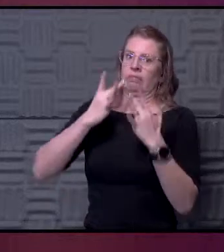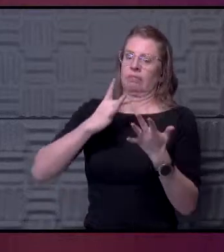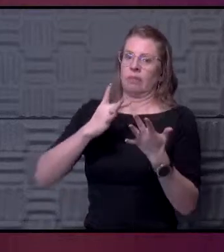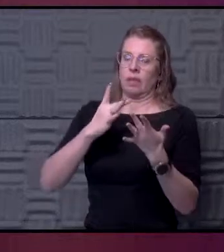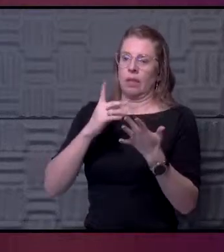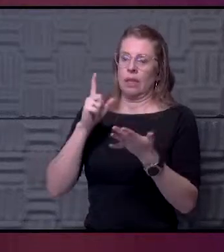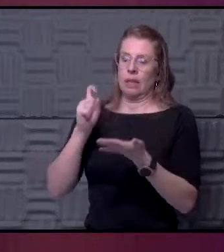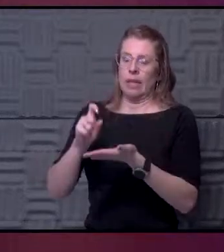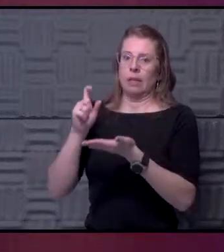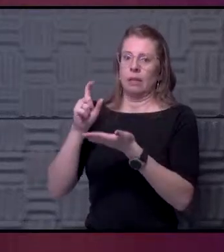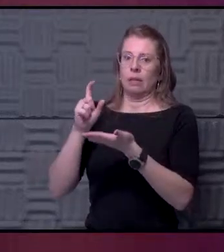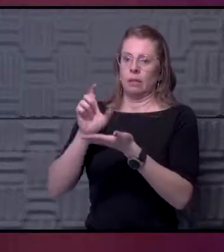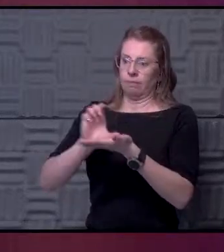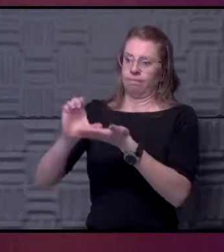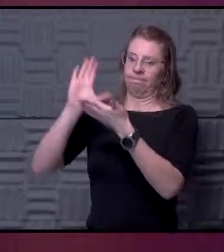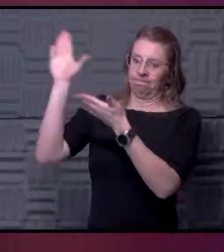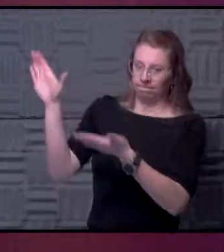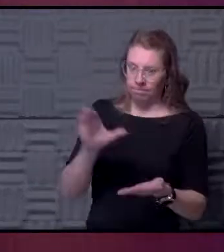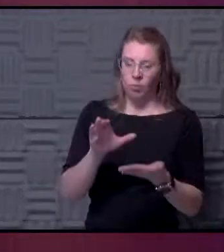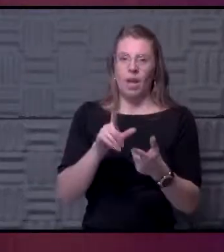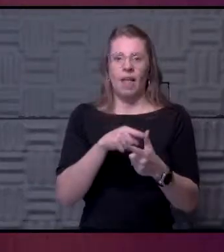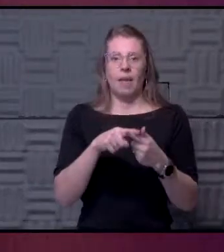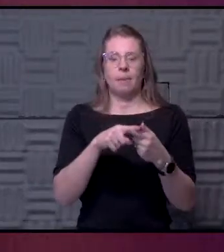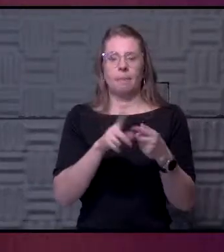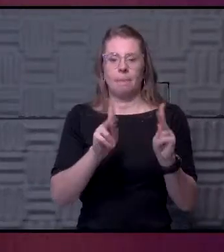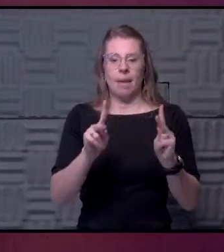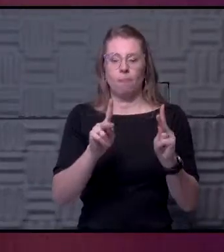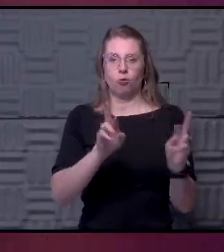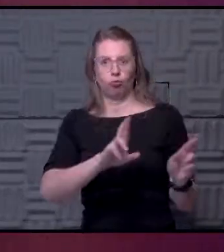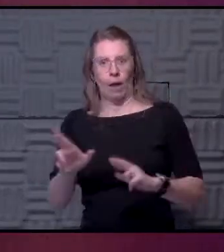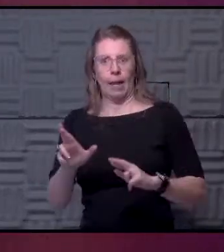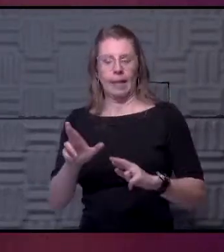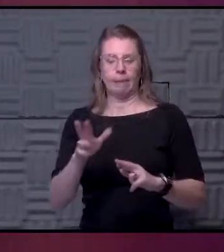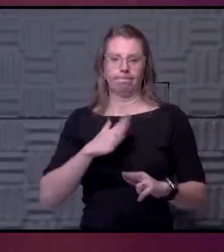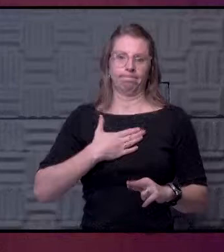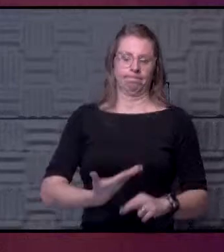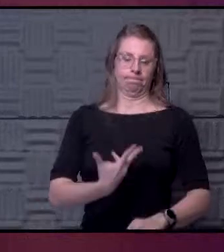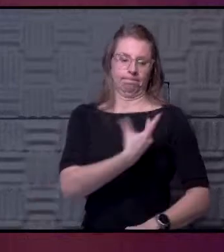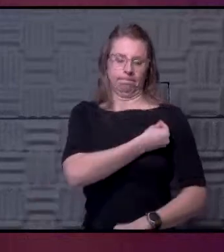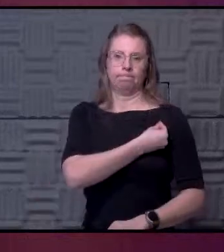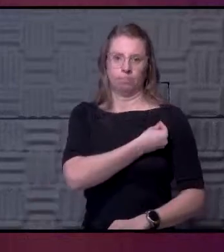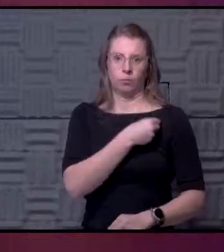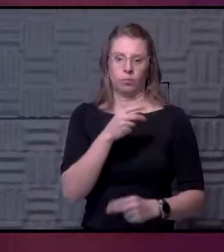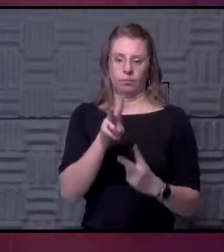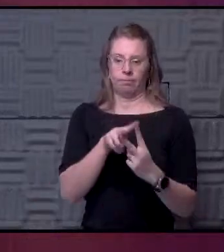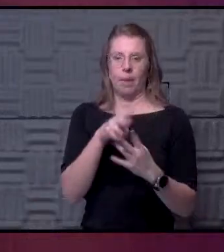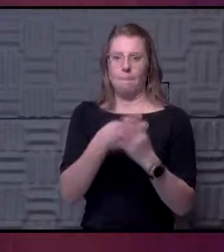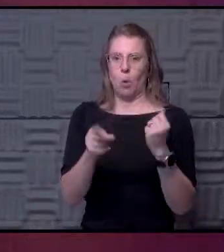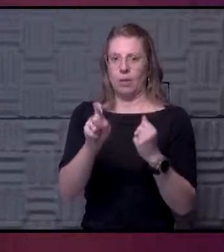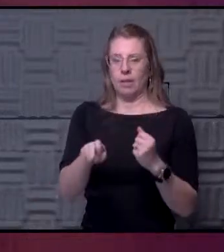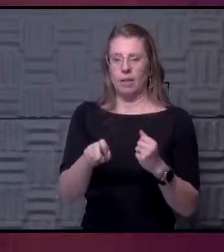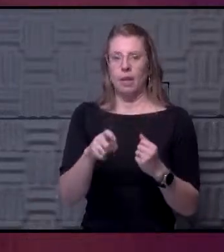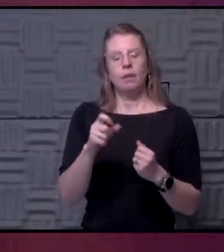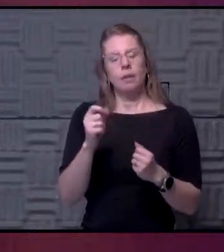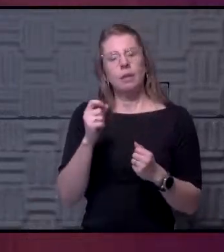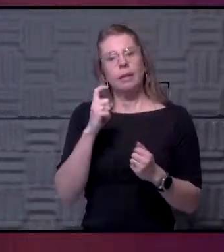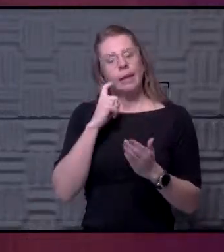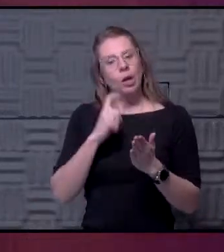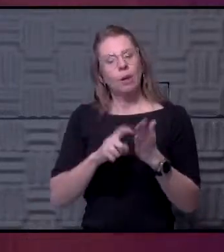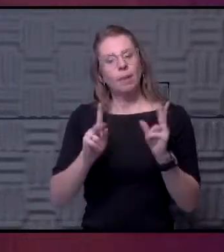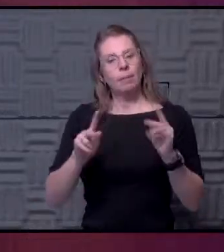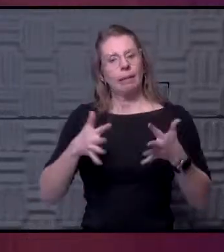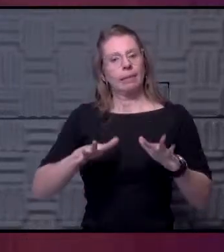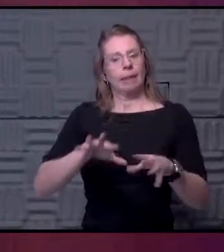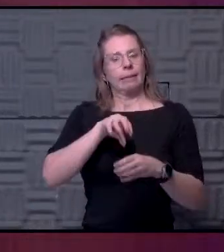people to bring their arms and let's get going. And I think that that's still the biggest problem. You hear the angst and the questions